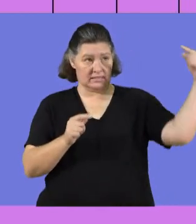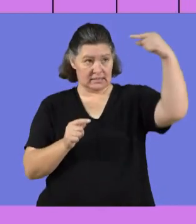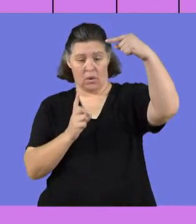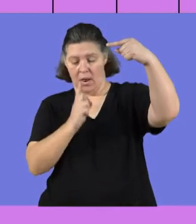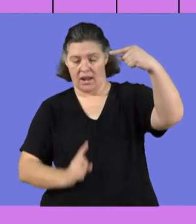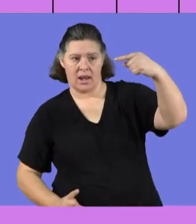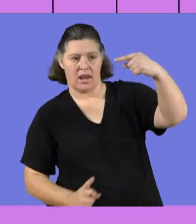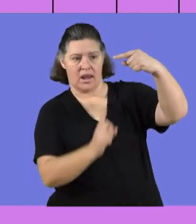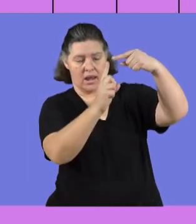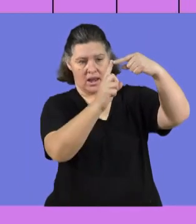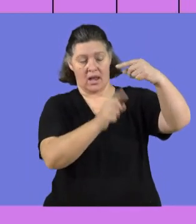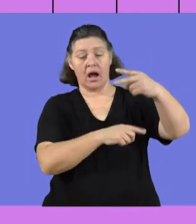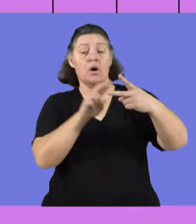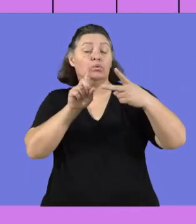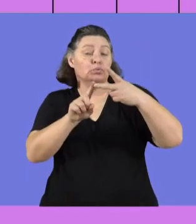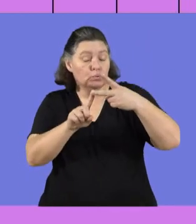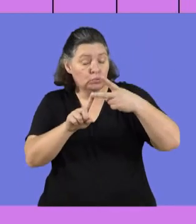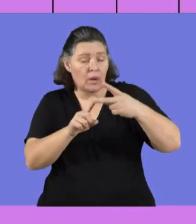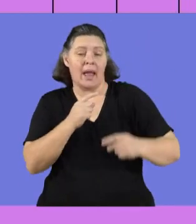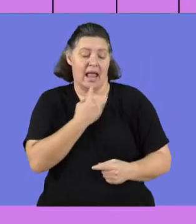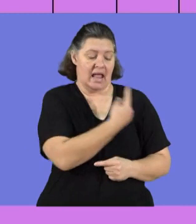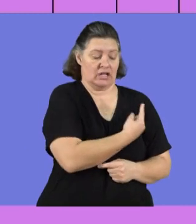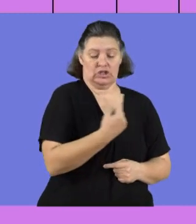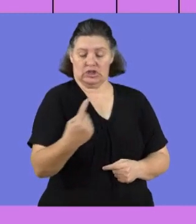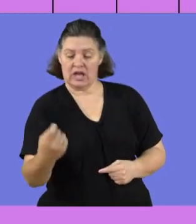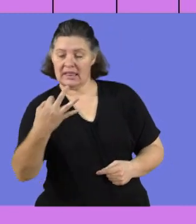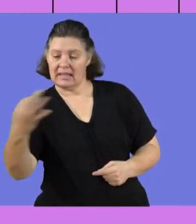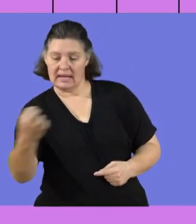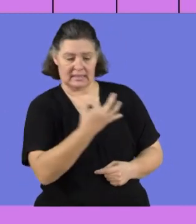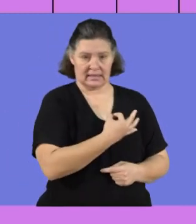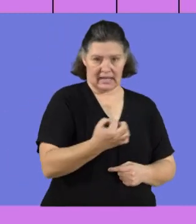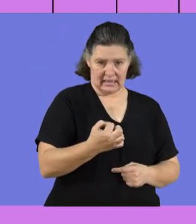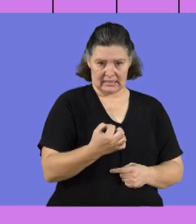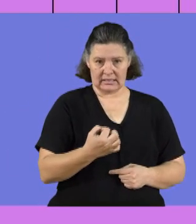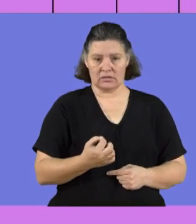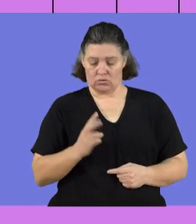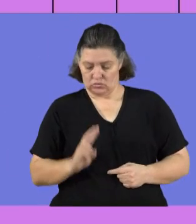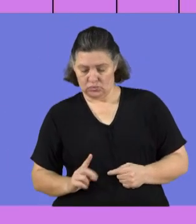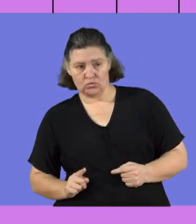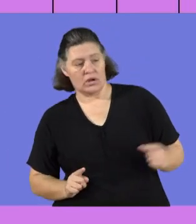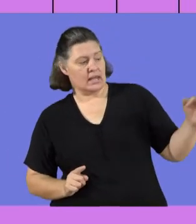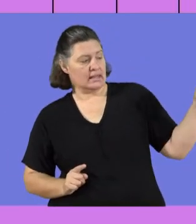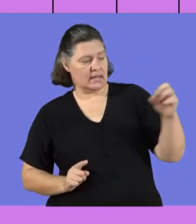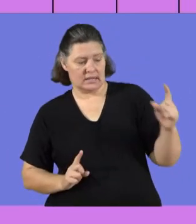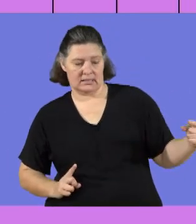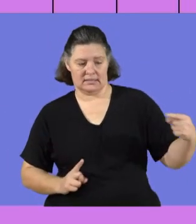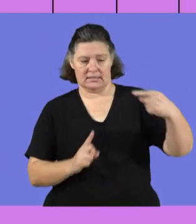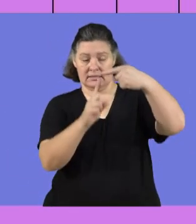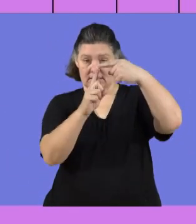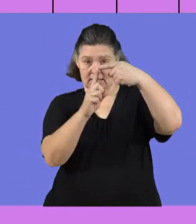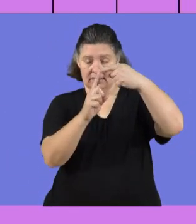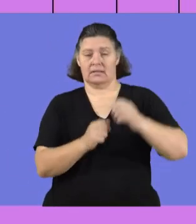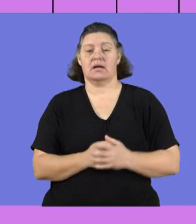and 600, you put the coordinate. Secondly, 2 and 300, this is 2 and this is 300. This